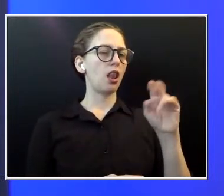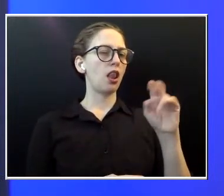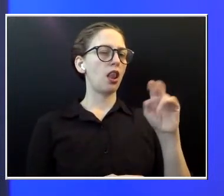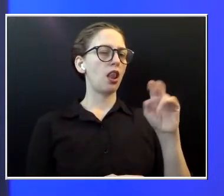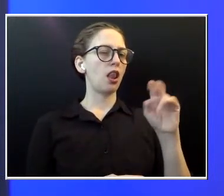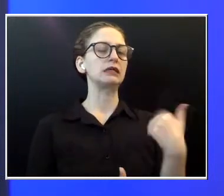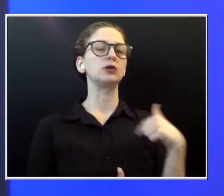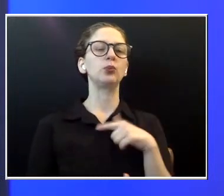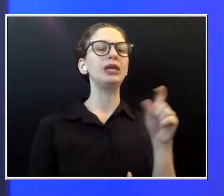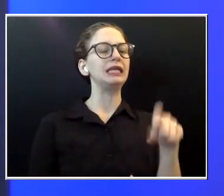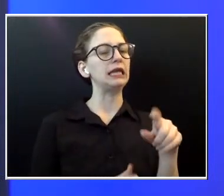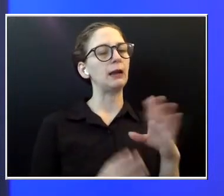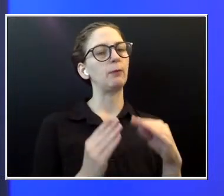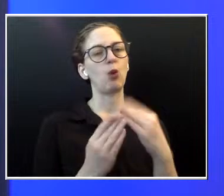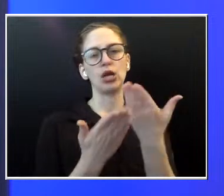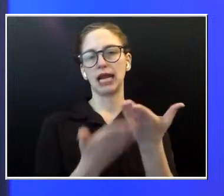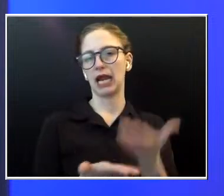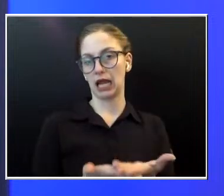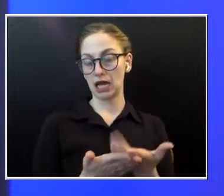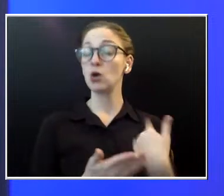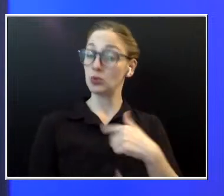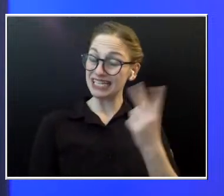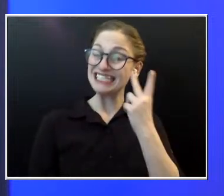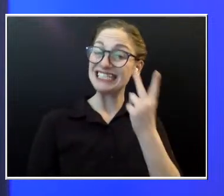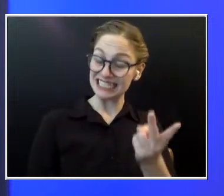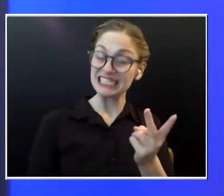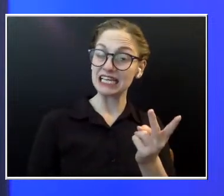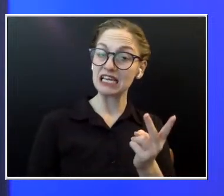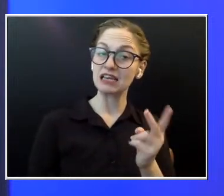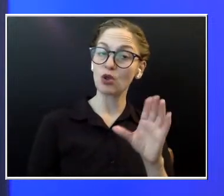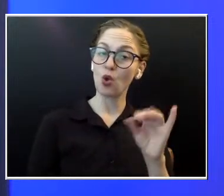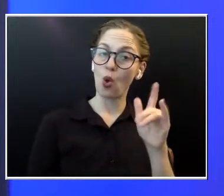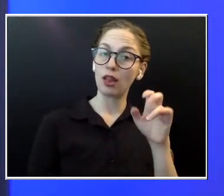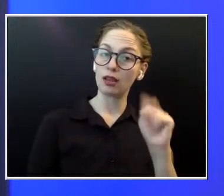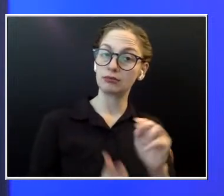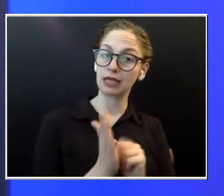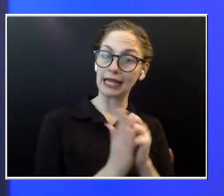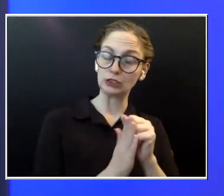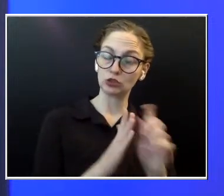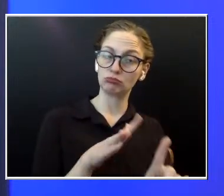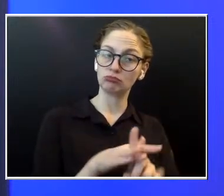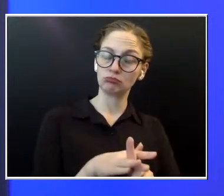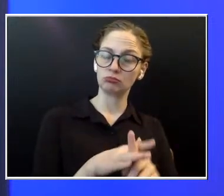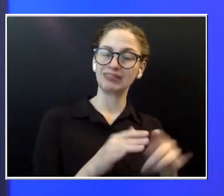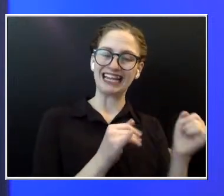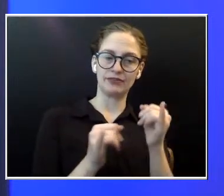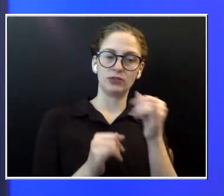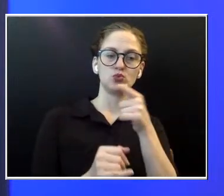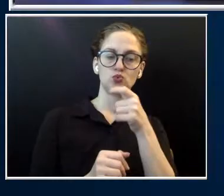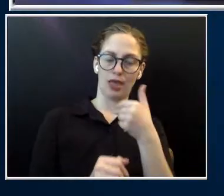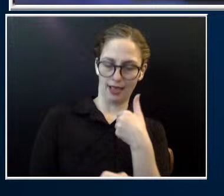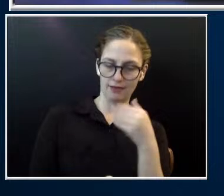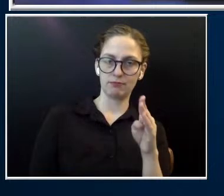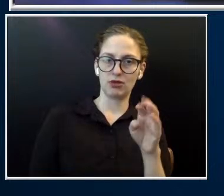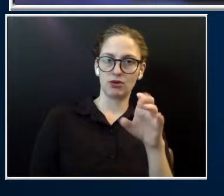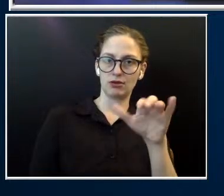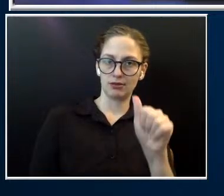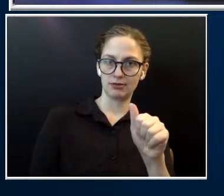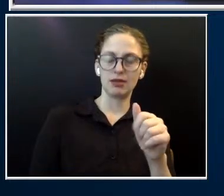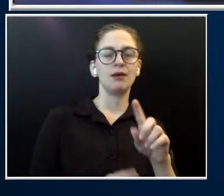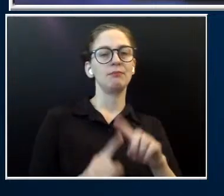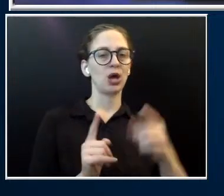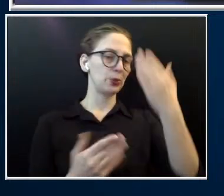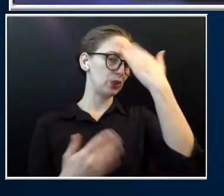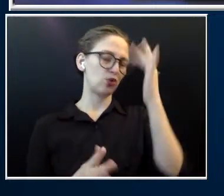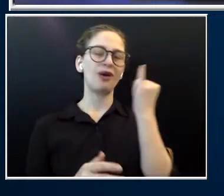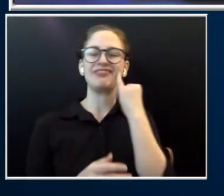occur in our individuals with BRCA mutations, but we don't know if that's correlation or causation. Okay,